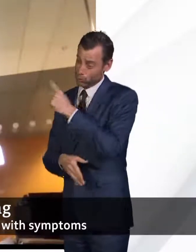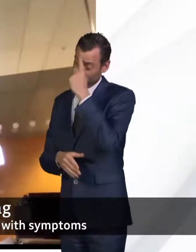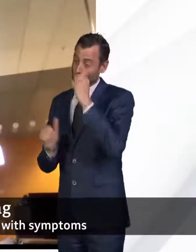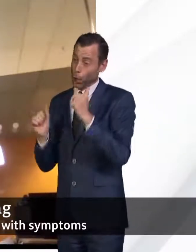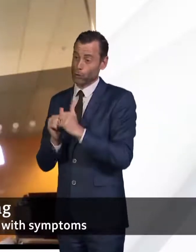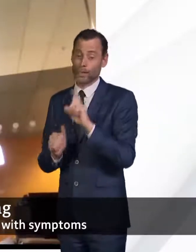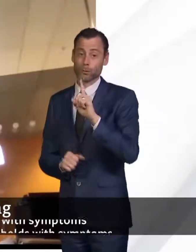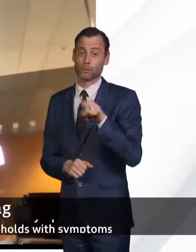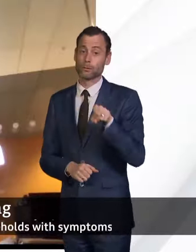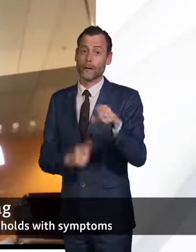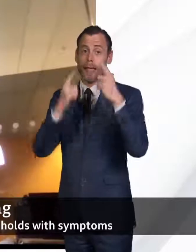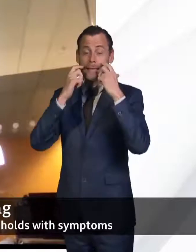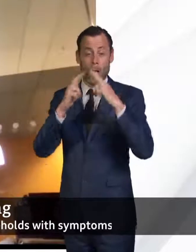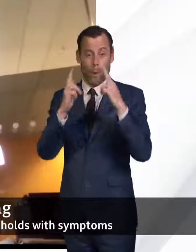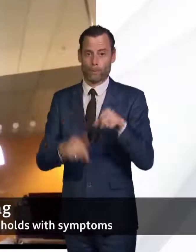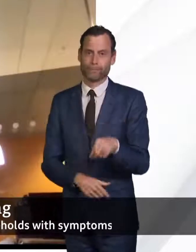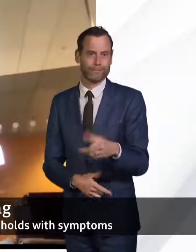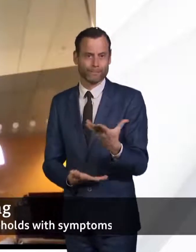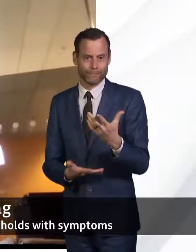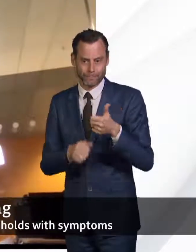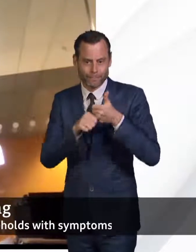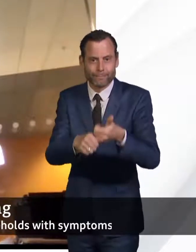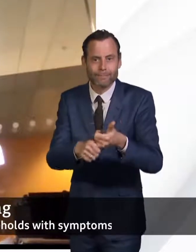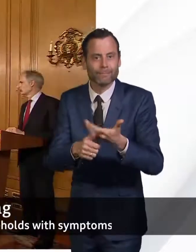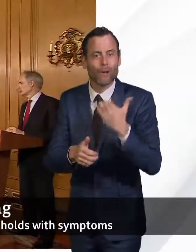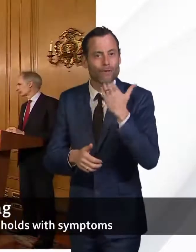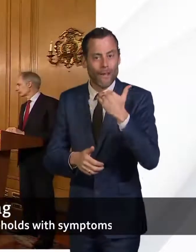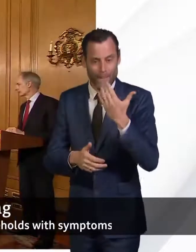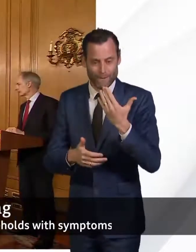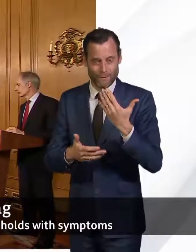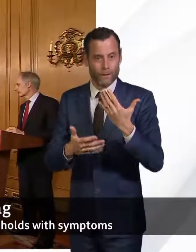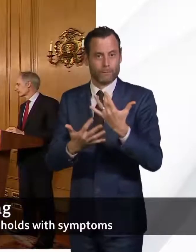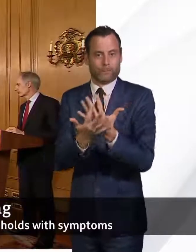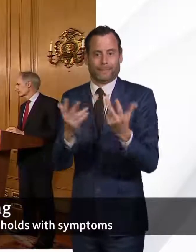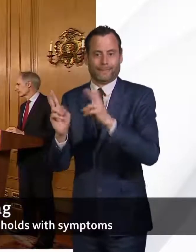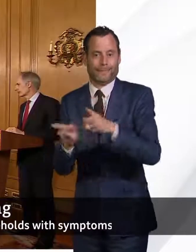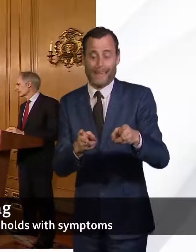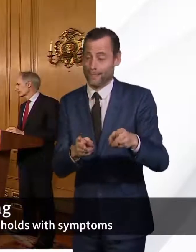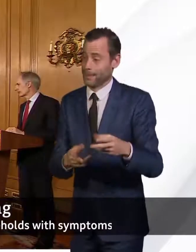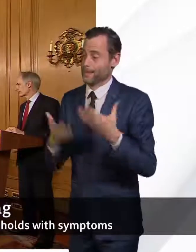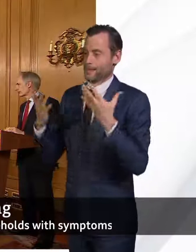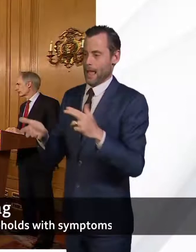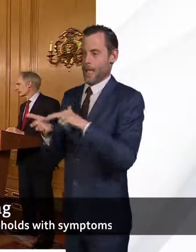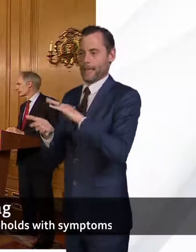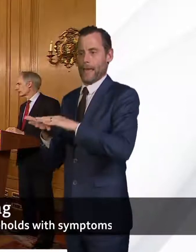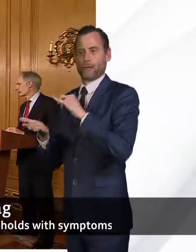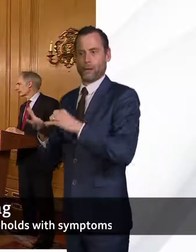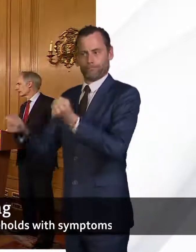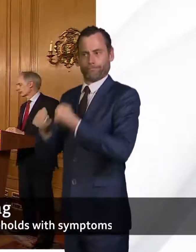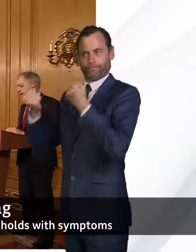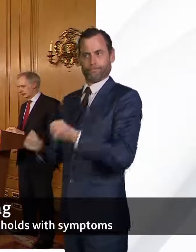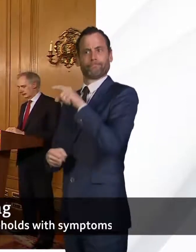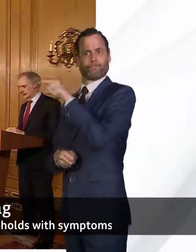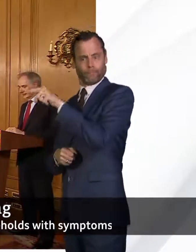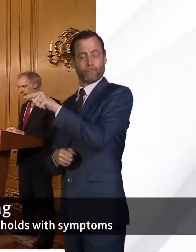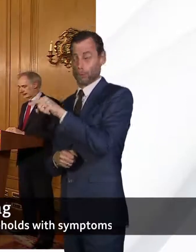up in care homes each day, will it now be your main priority? Well, of course, care homes have been a top